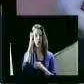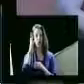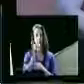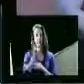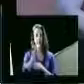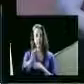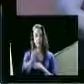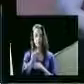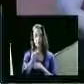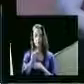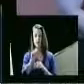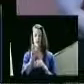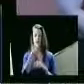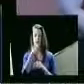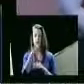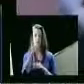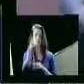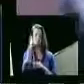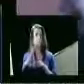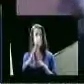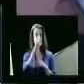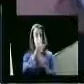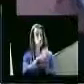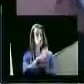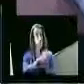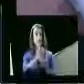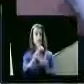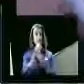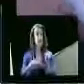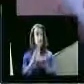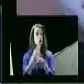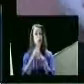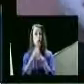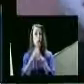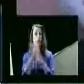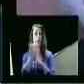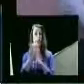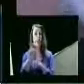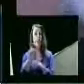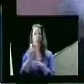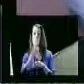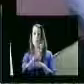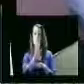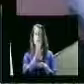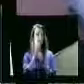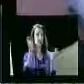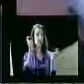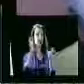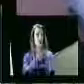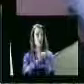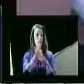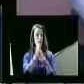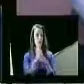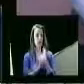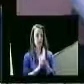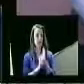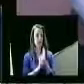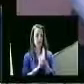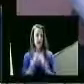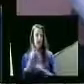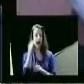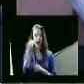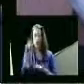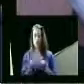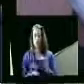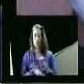child. Because the schools do not use the term dyslexia, it will never be a topic on one of the school board's agendas. I know you can't